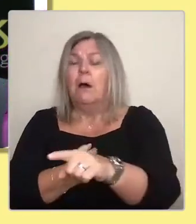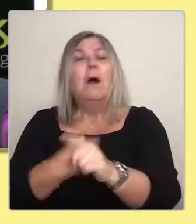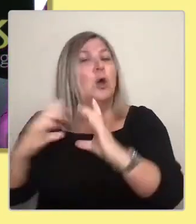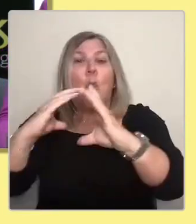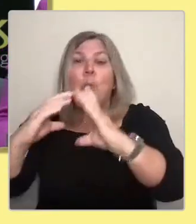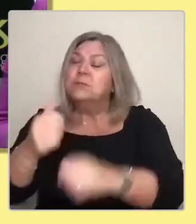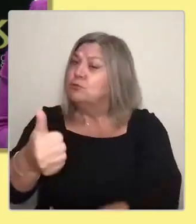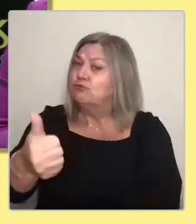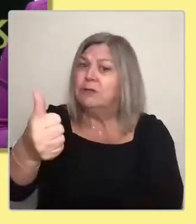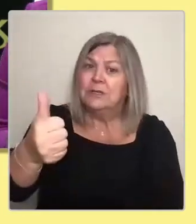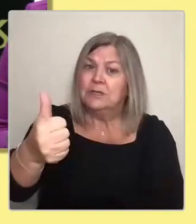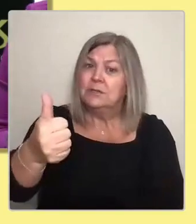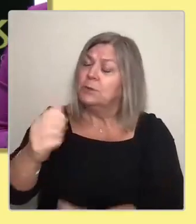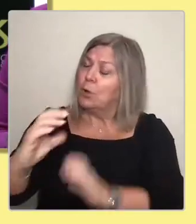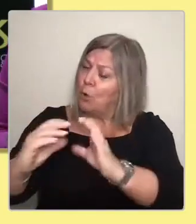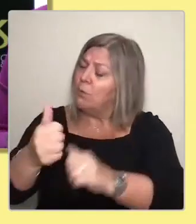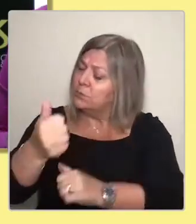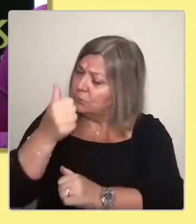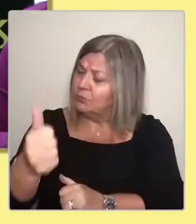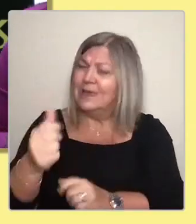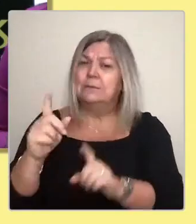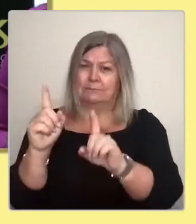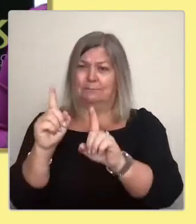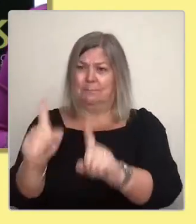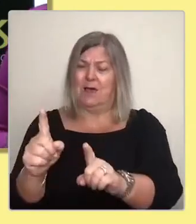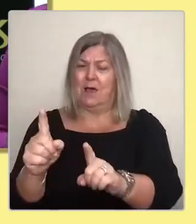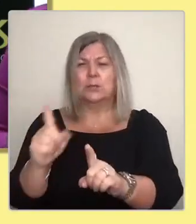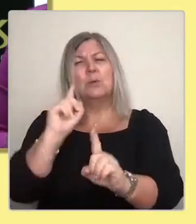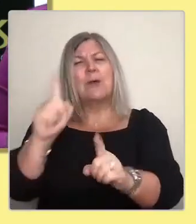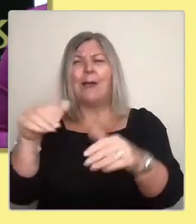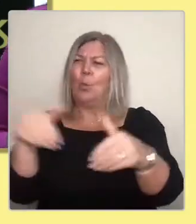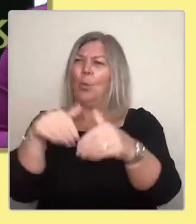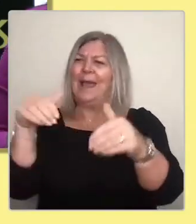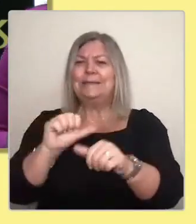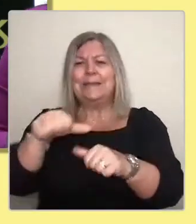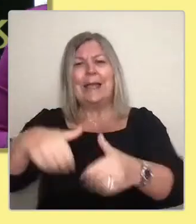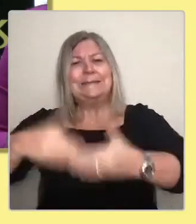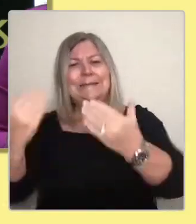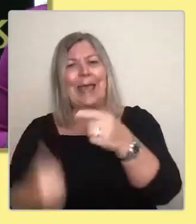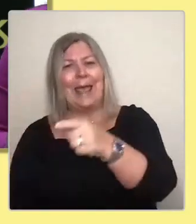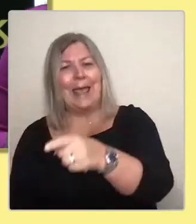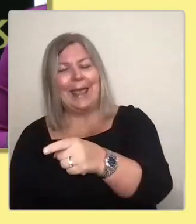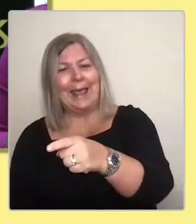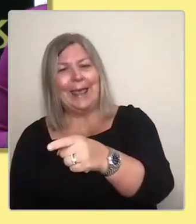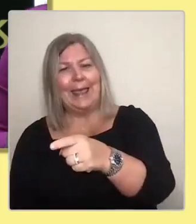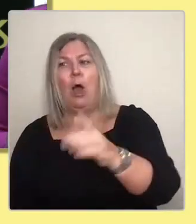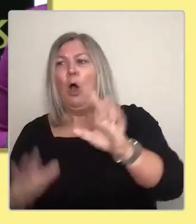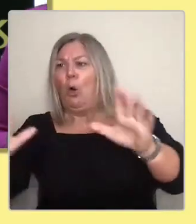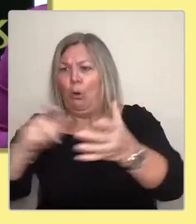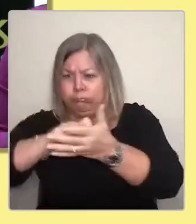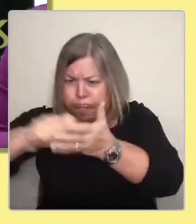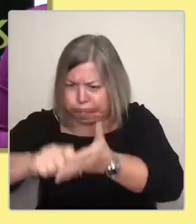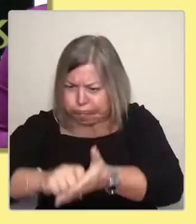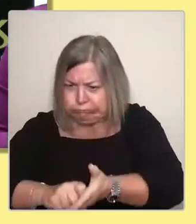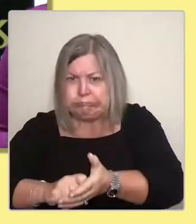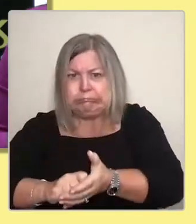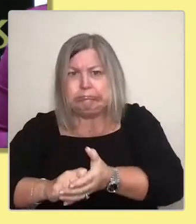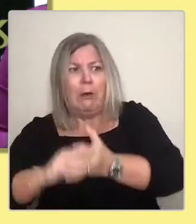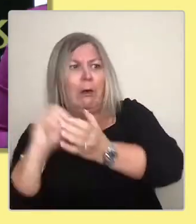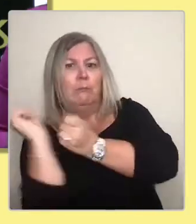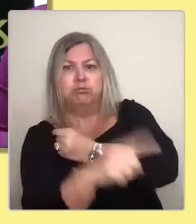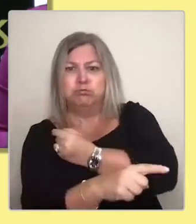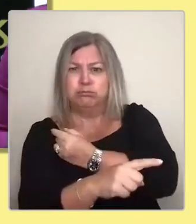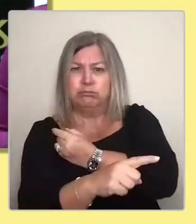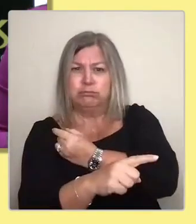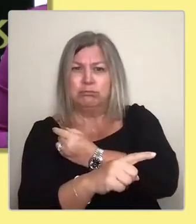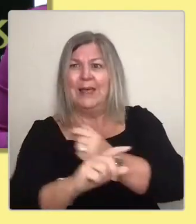no doubt of that. But what we've got to do is not just wait for the next day to put out a press release. It's too late. It's got to be absolutely instant, and it's got to be all over